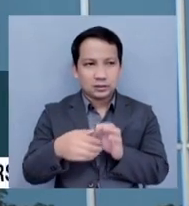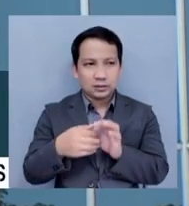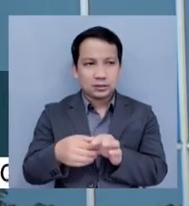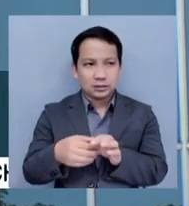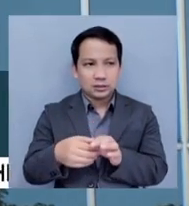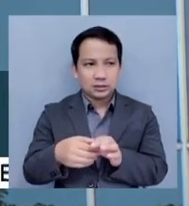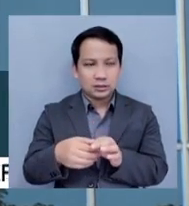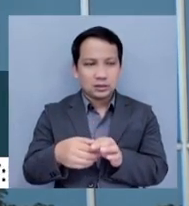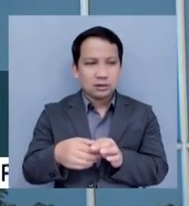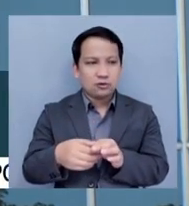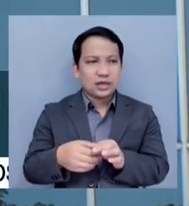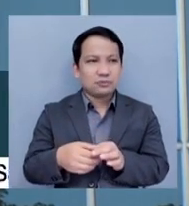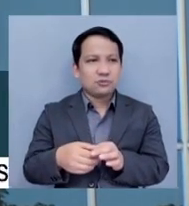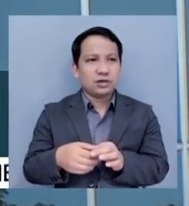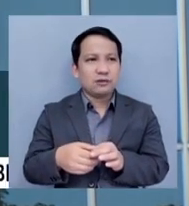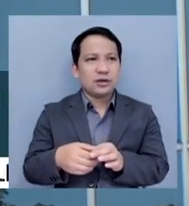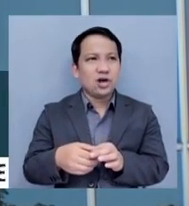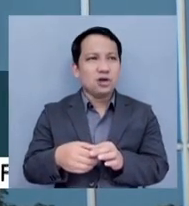Force,